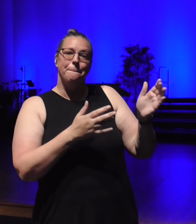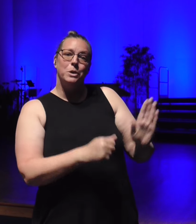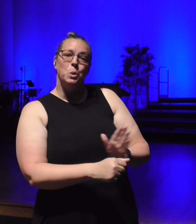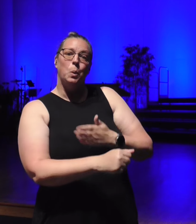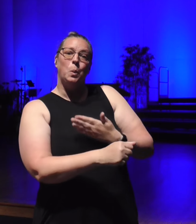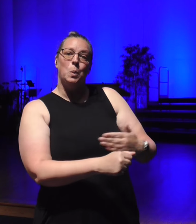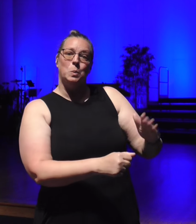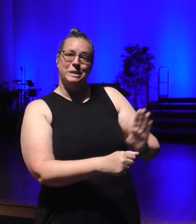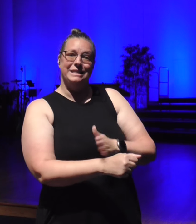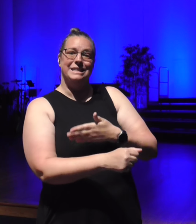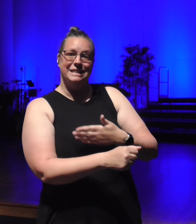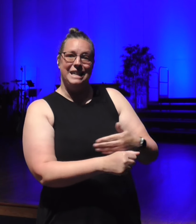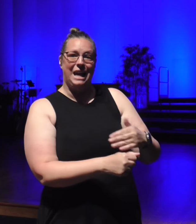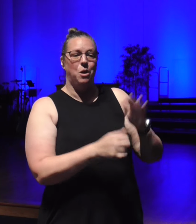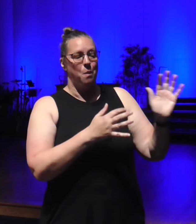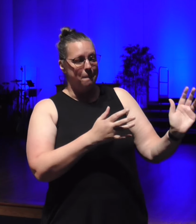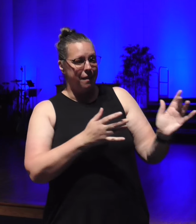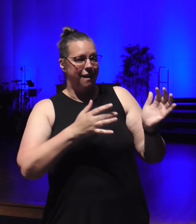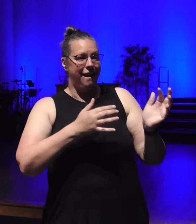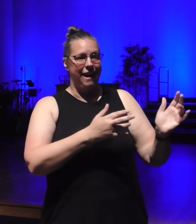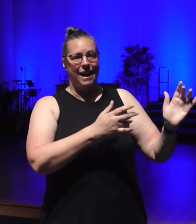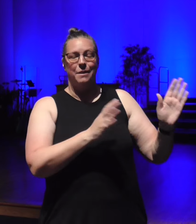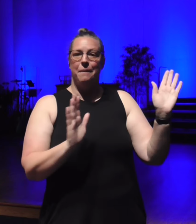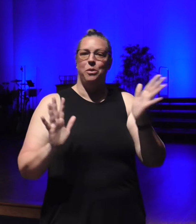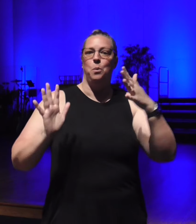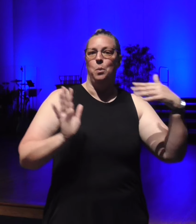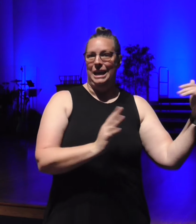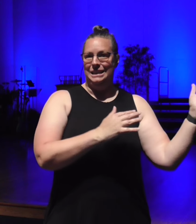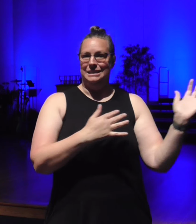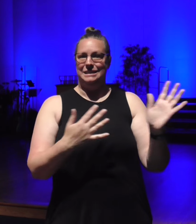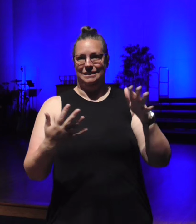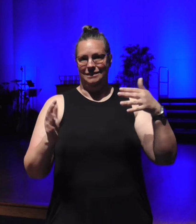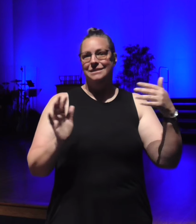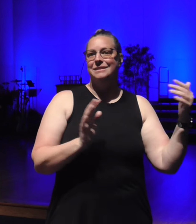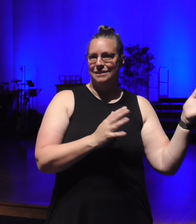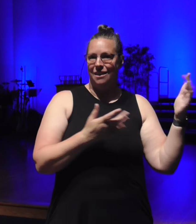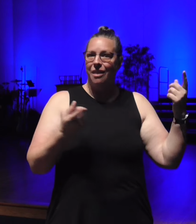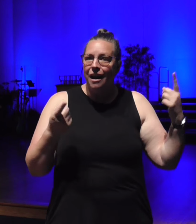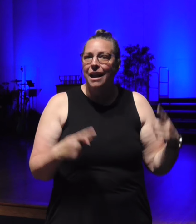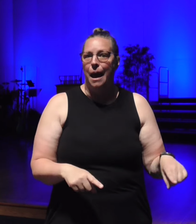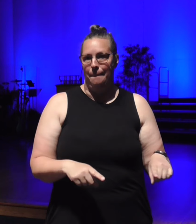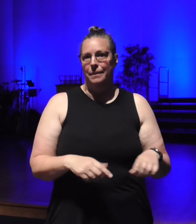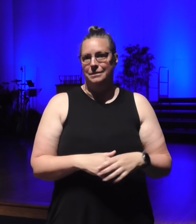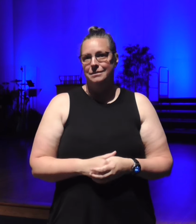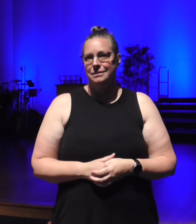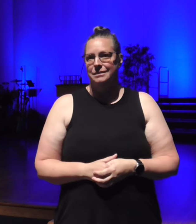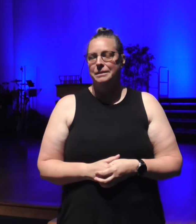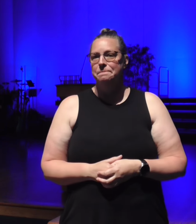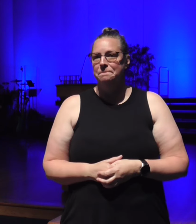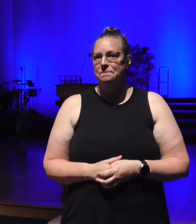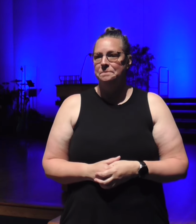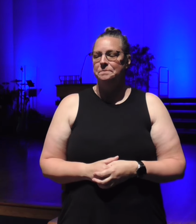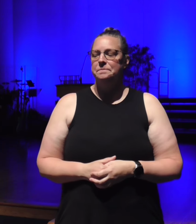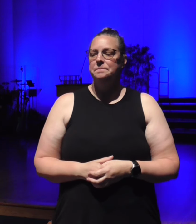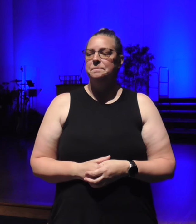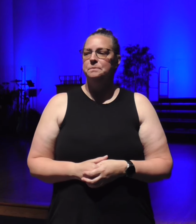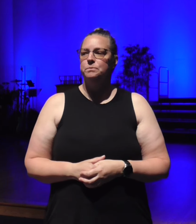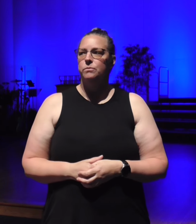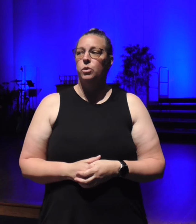be played by the winds of divine guidance that come through our spiritual practices. to